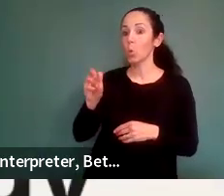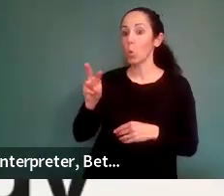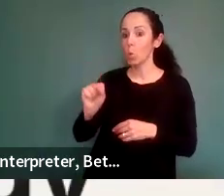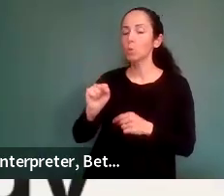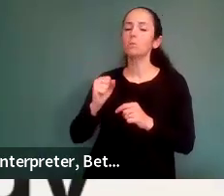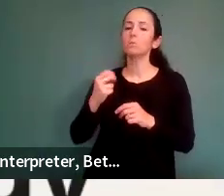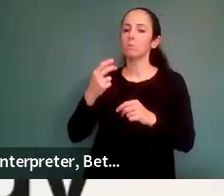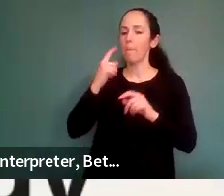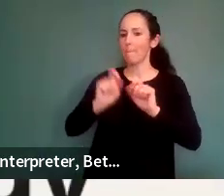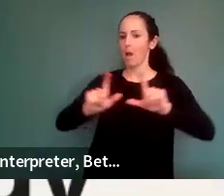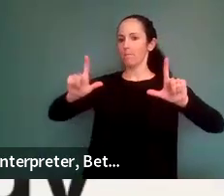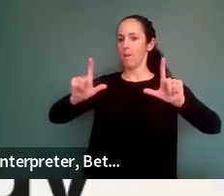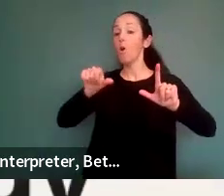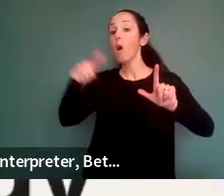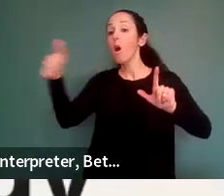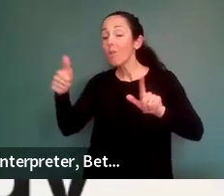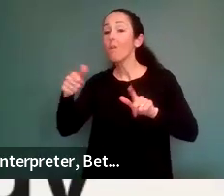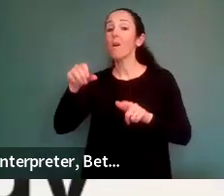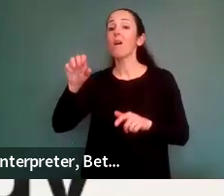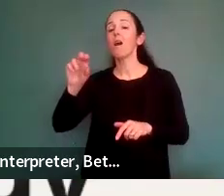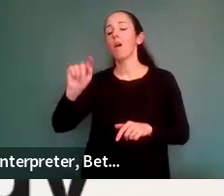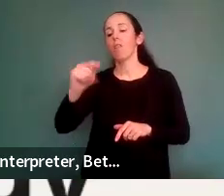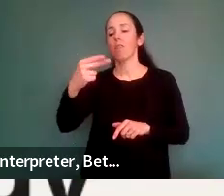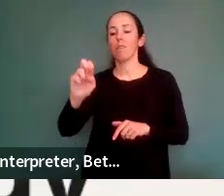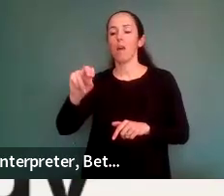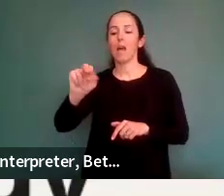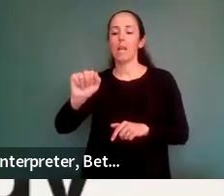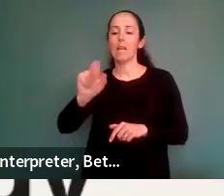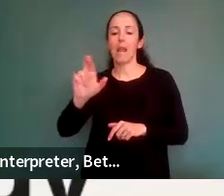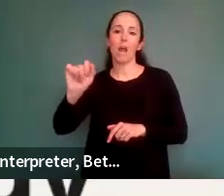called the narrator. Those are available to you for free.